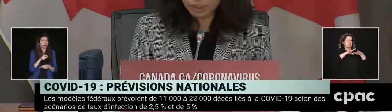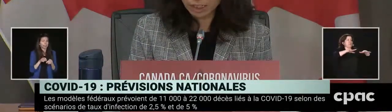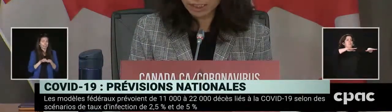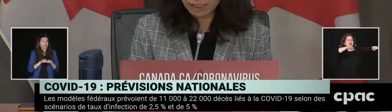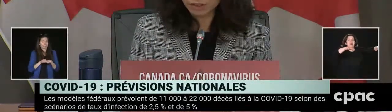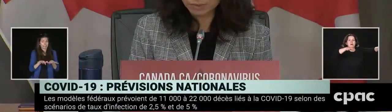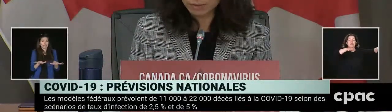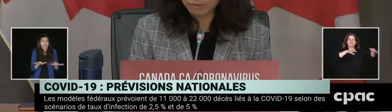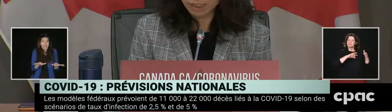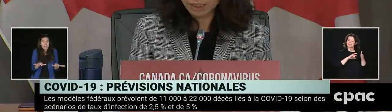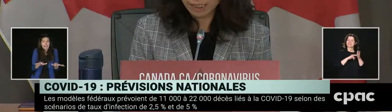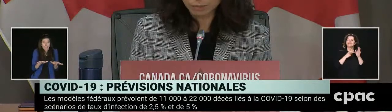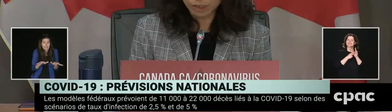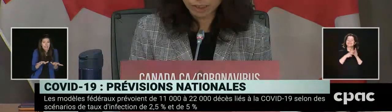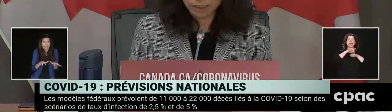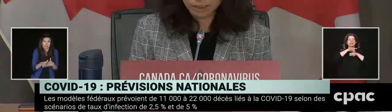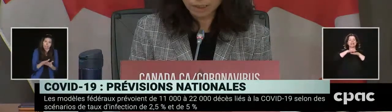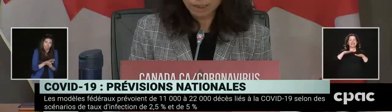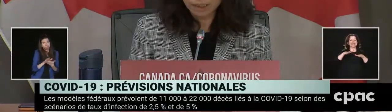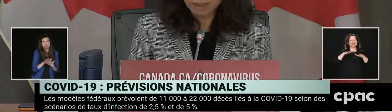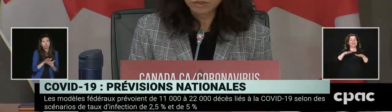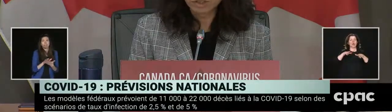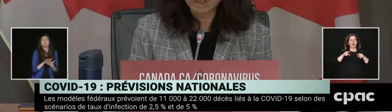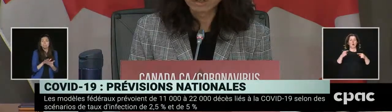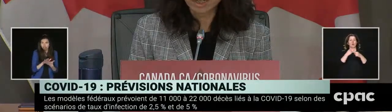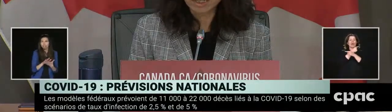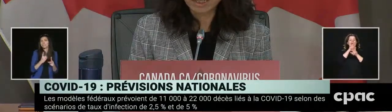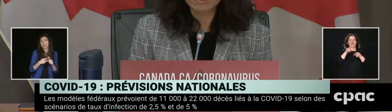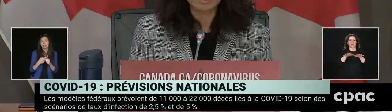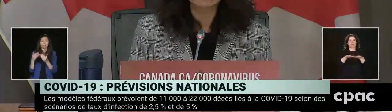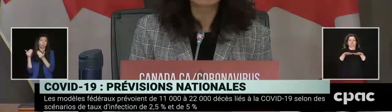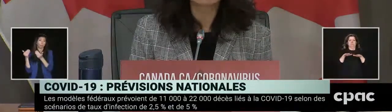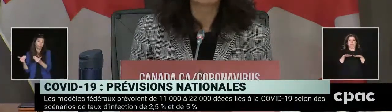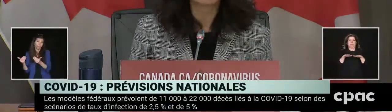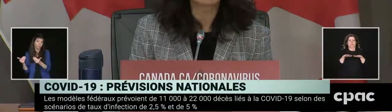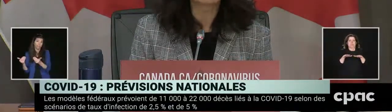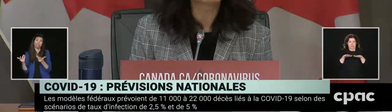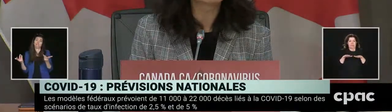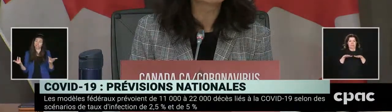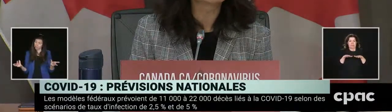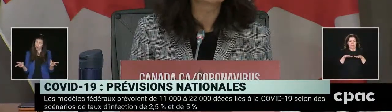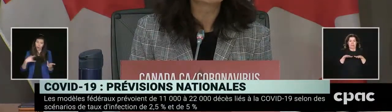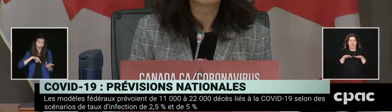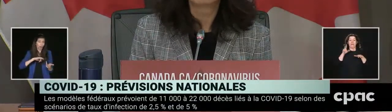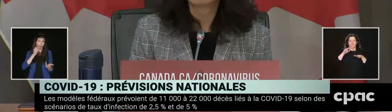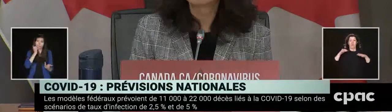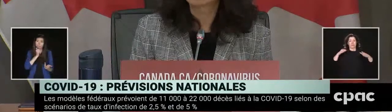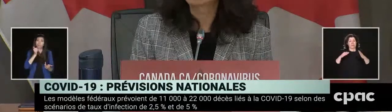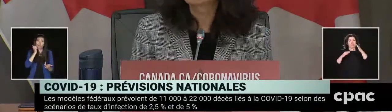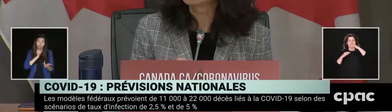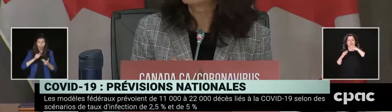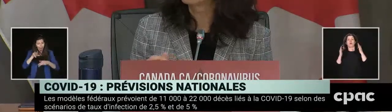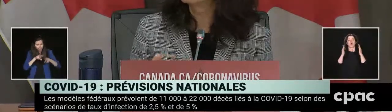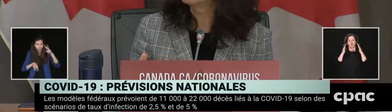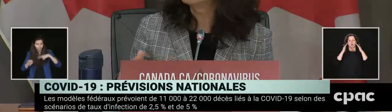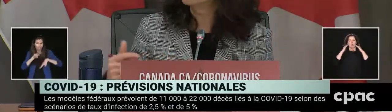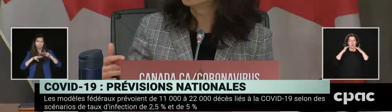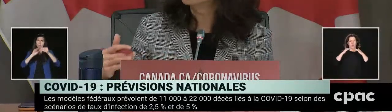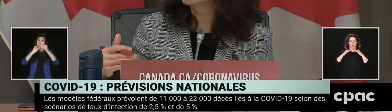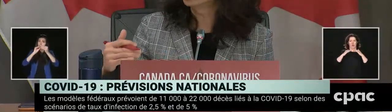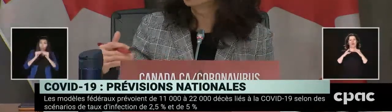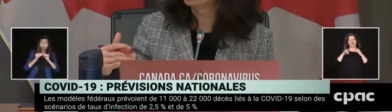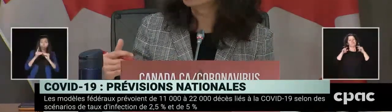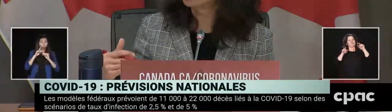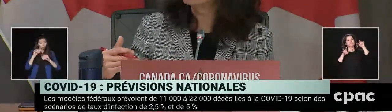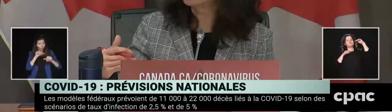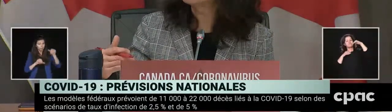of which, things have to be recalibrated. So as I said, we are going to look towards countries that have gone